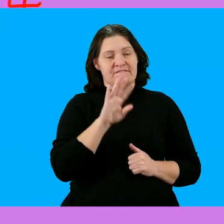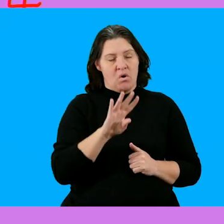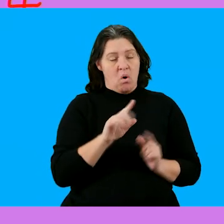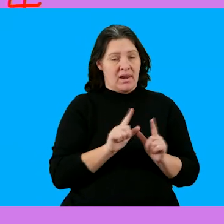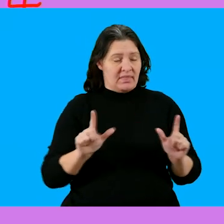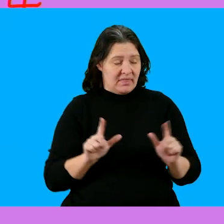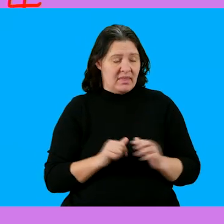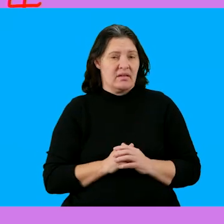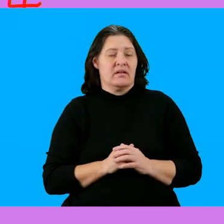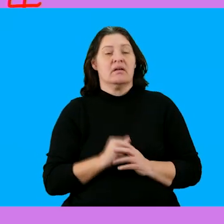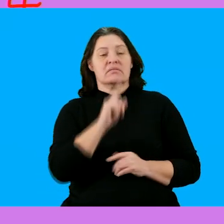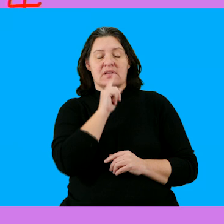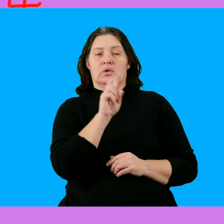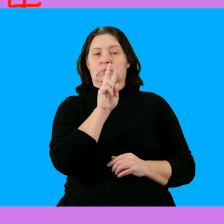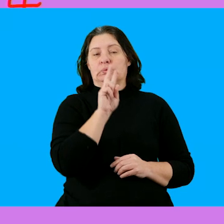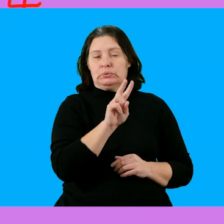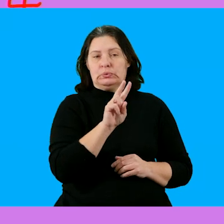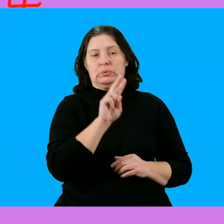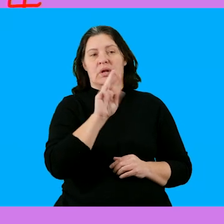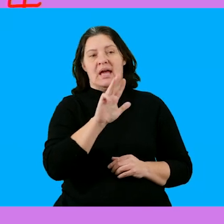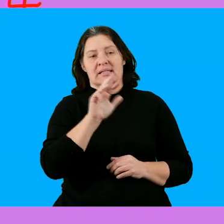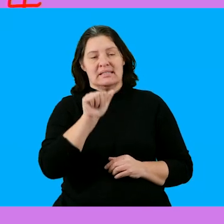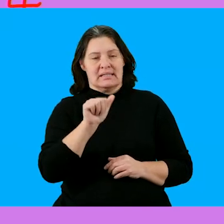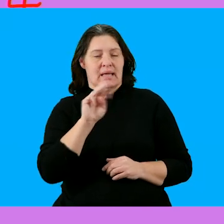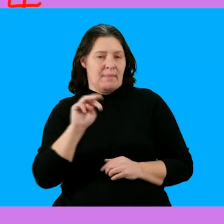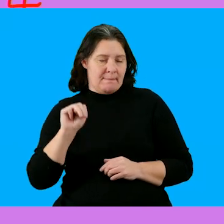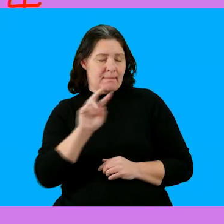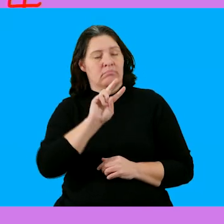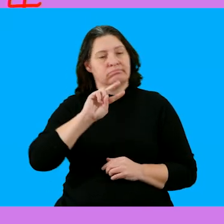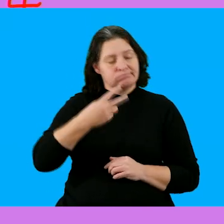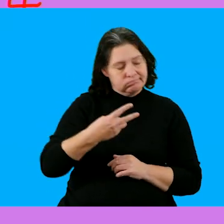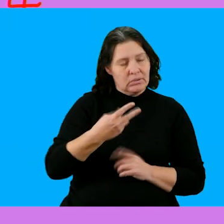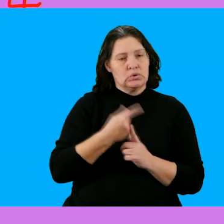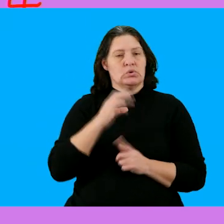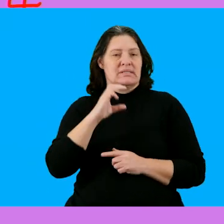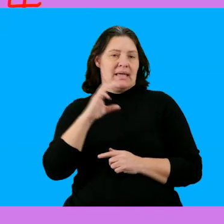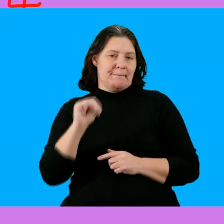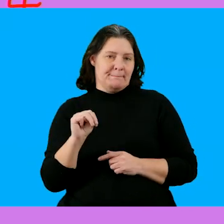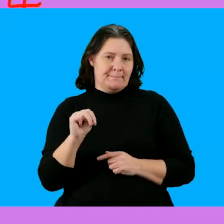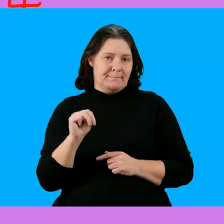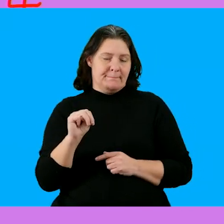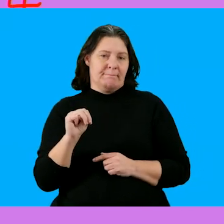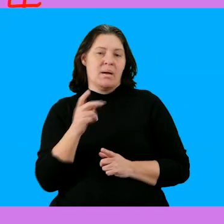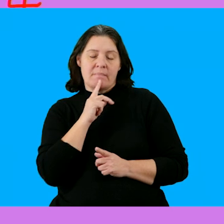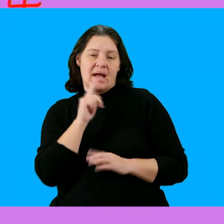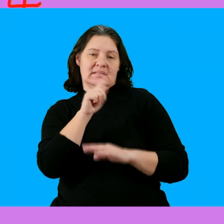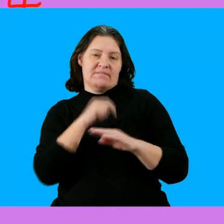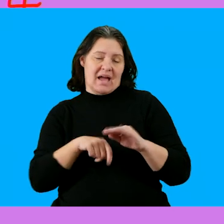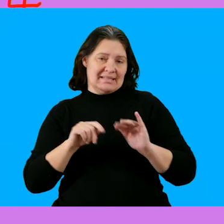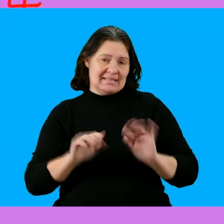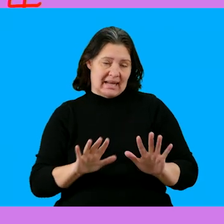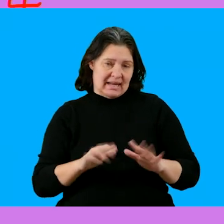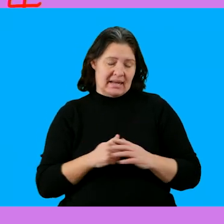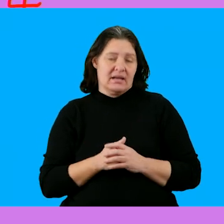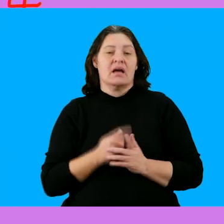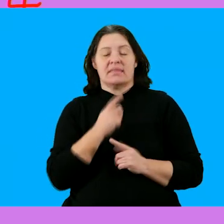A4 page, and I saw that it is 296 millimeters. I converted that millimeters into centimeters by dividing